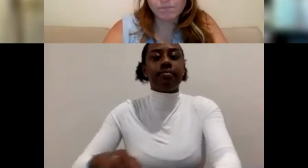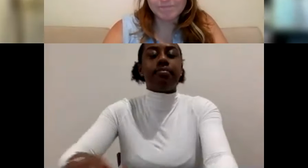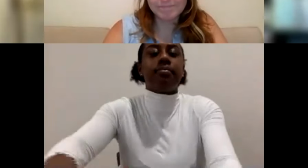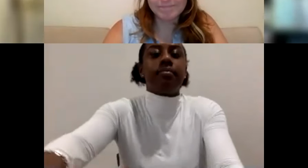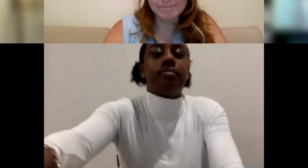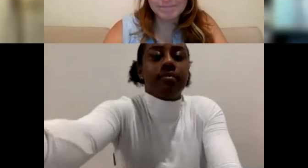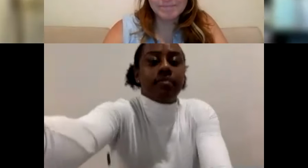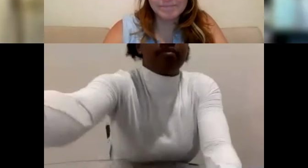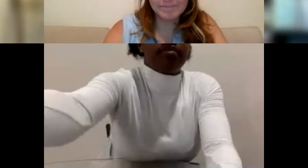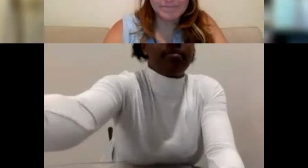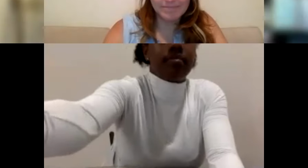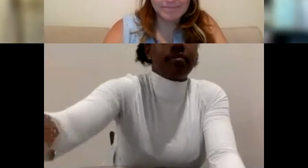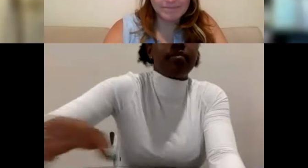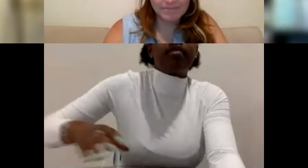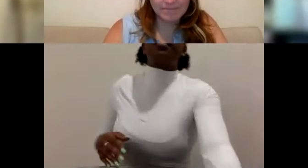Thank you so much.